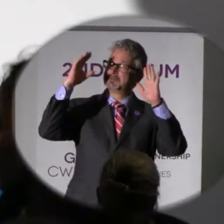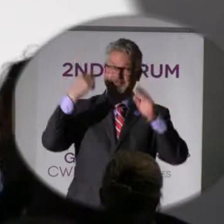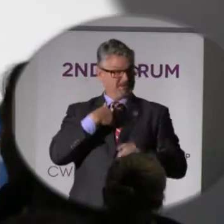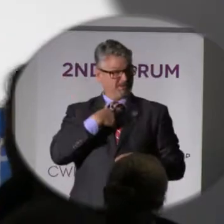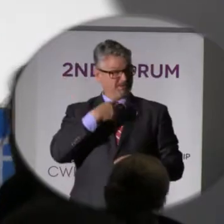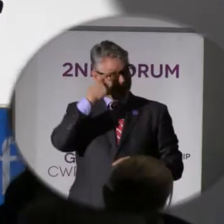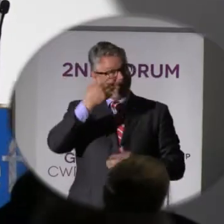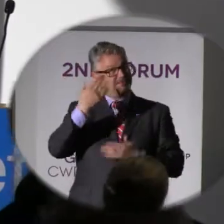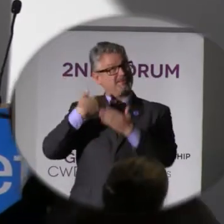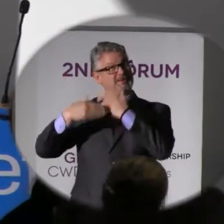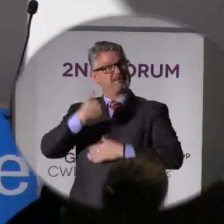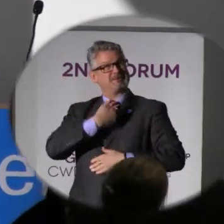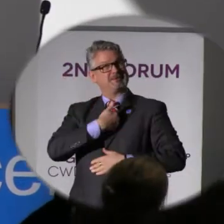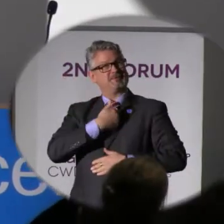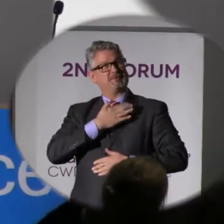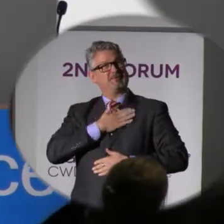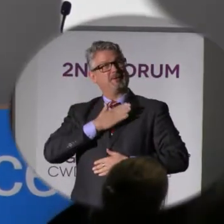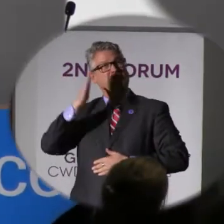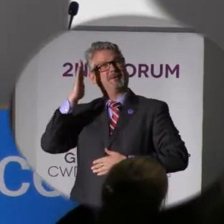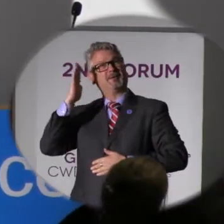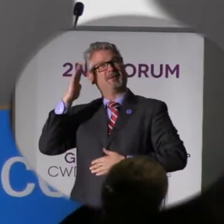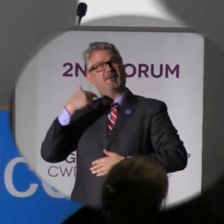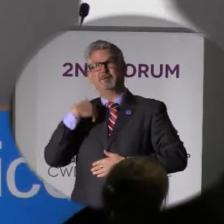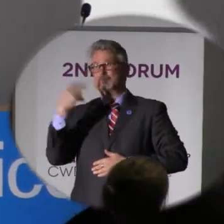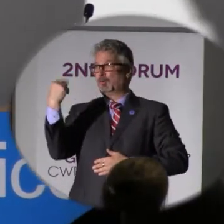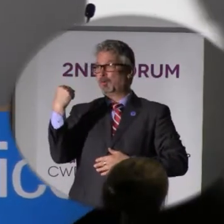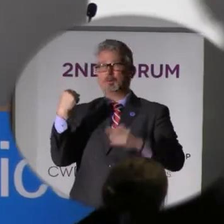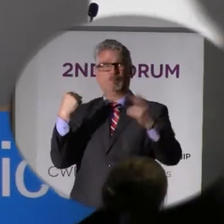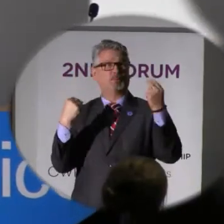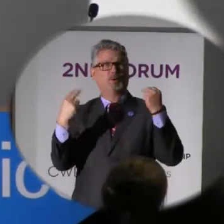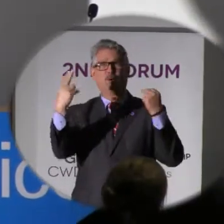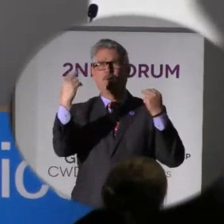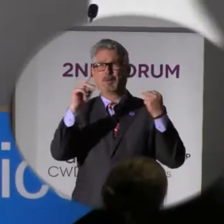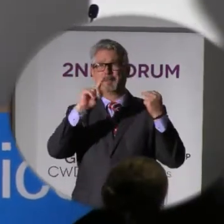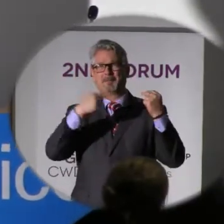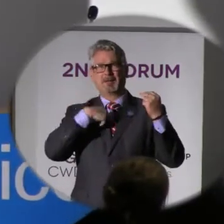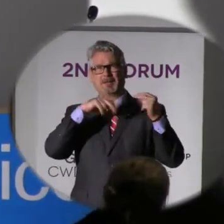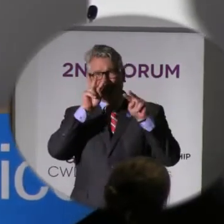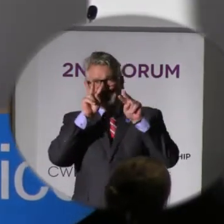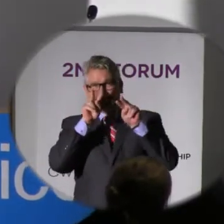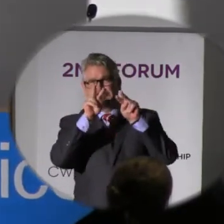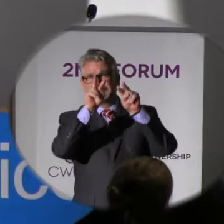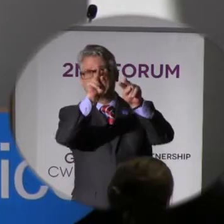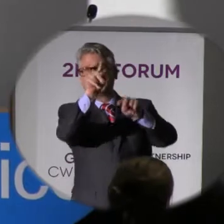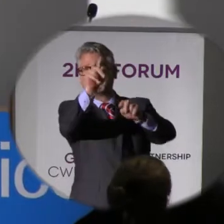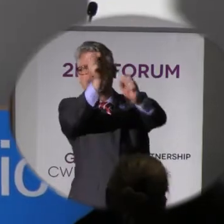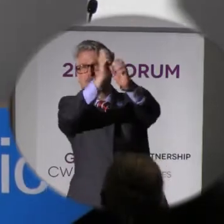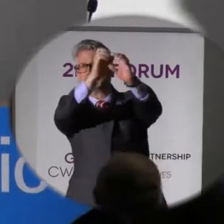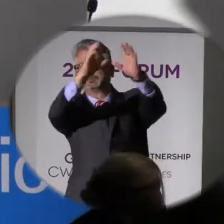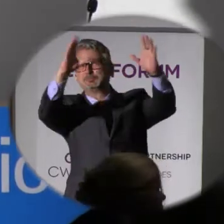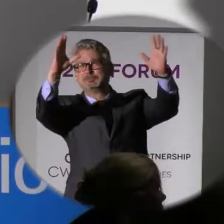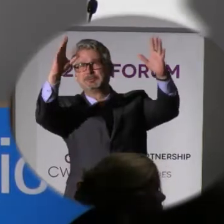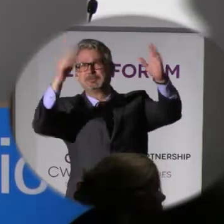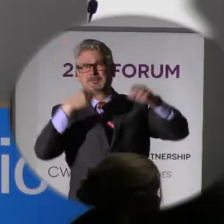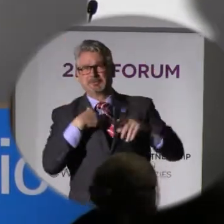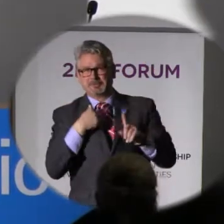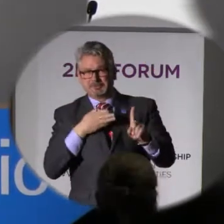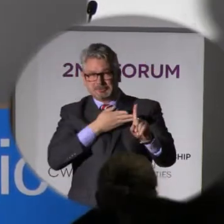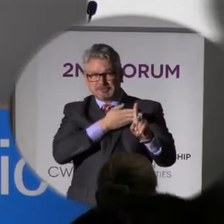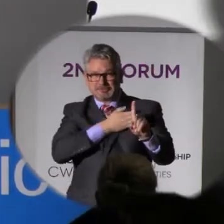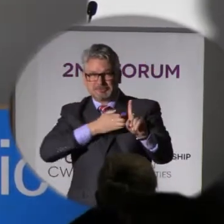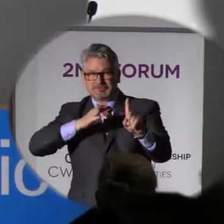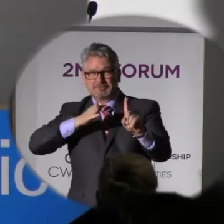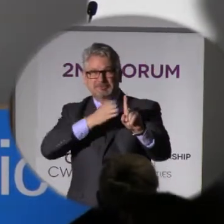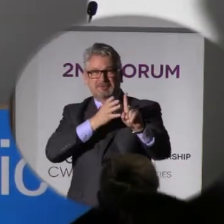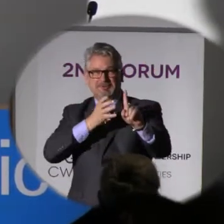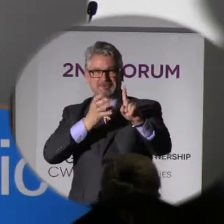That was a beautiful statement about having dreams. I remember when people told me no when I was small, but